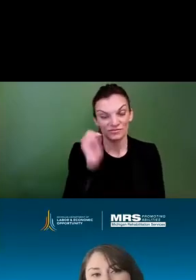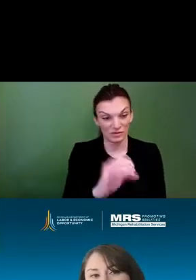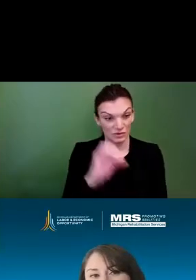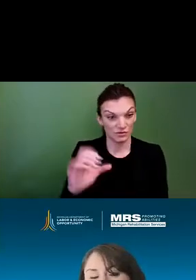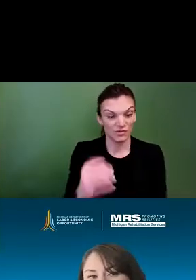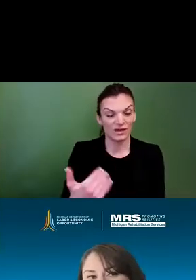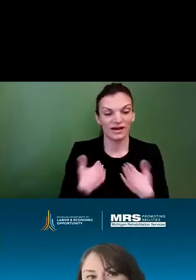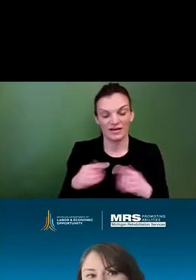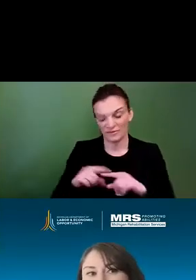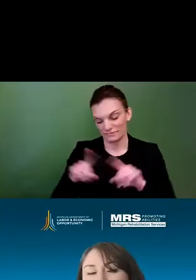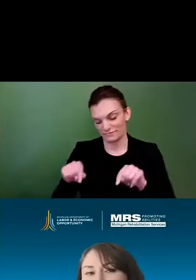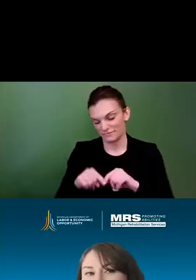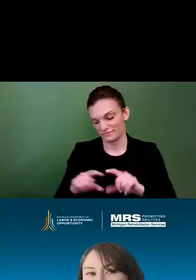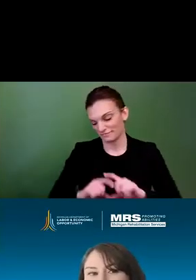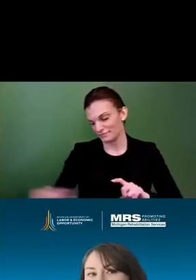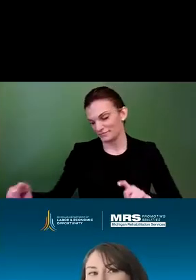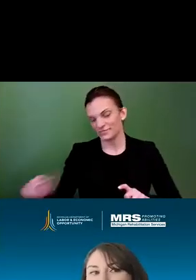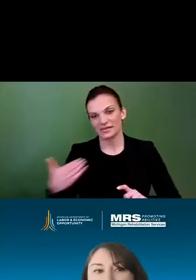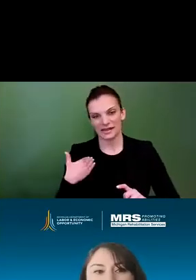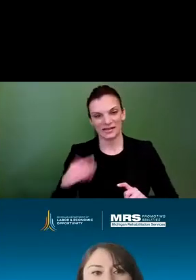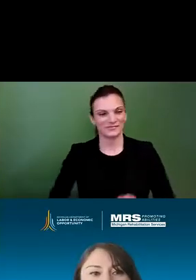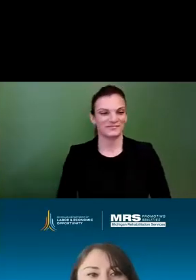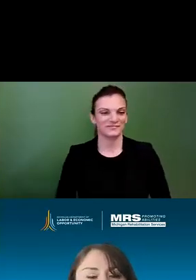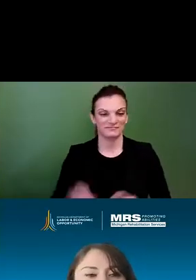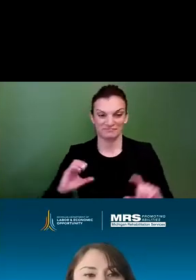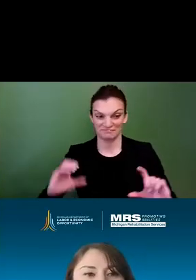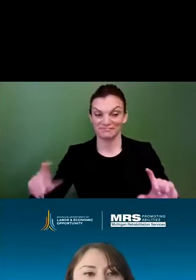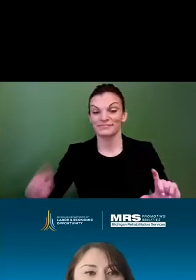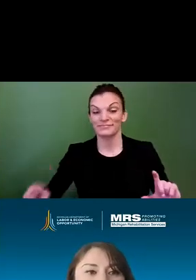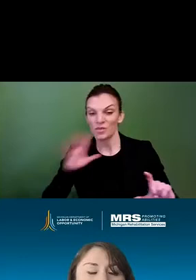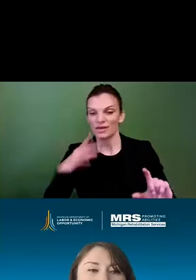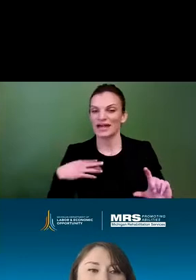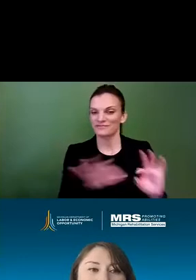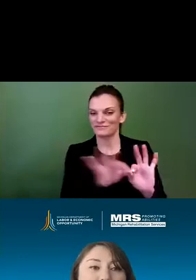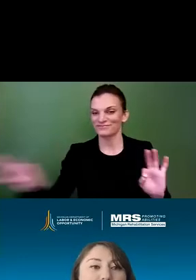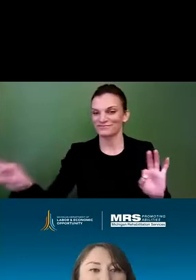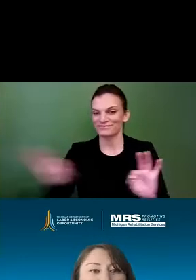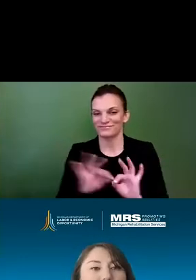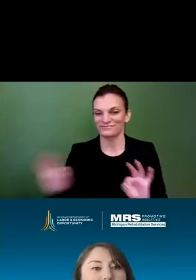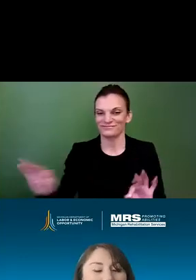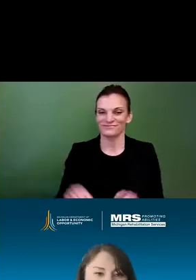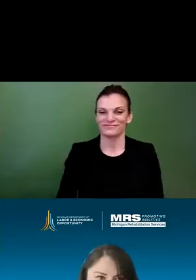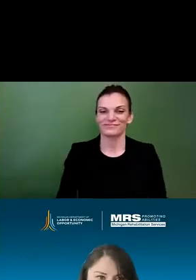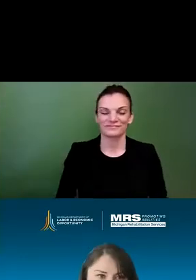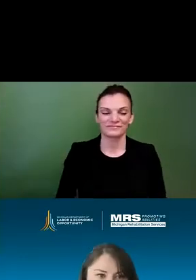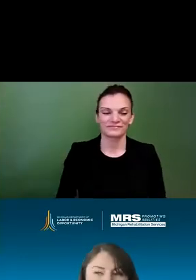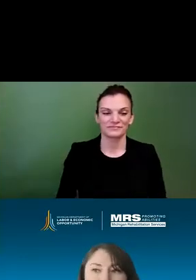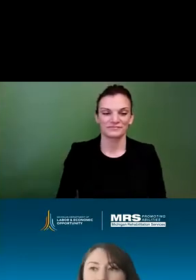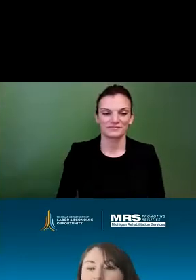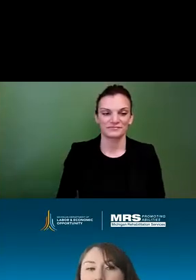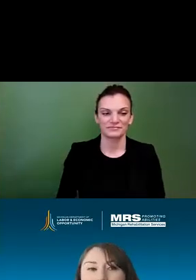a CC icon on your Zoom menu. Go ahead and click that and you can select show